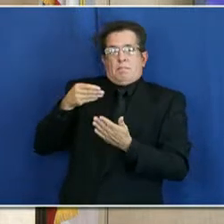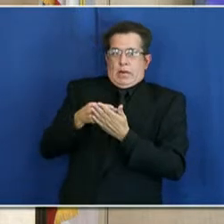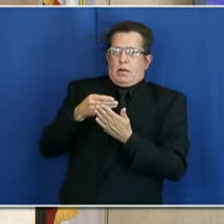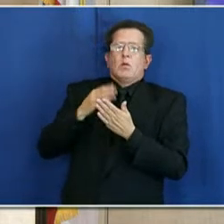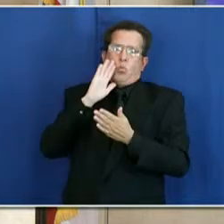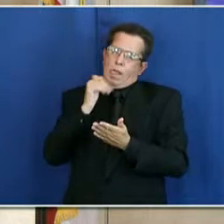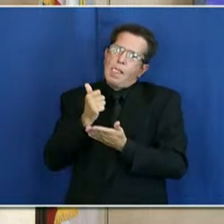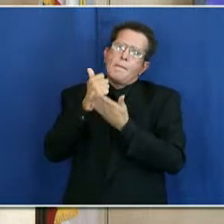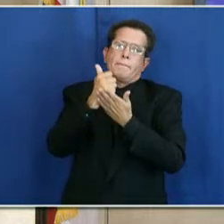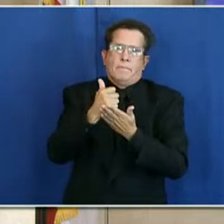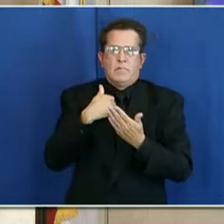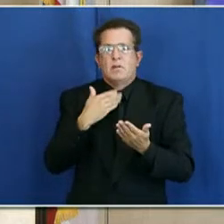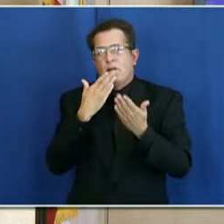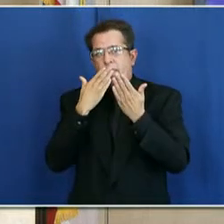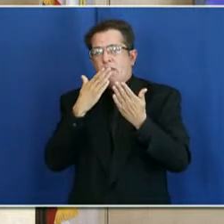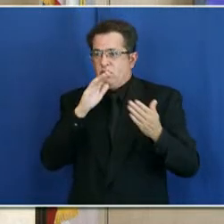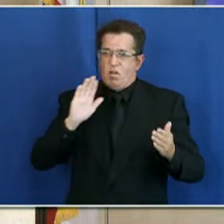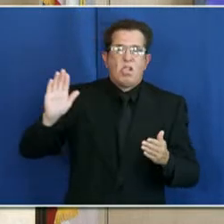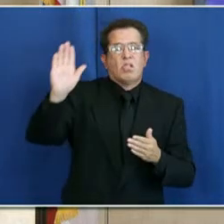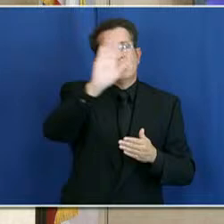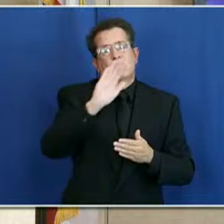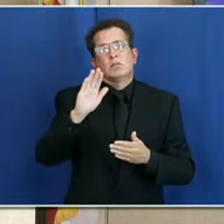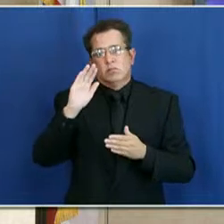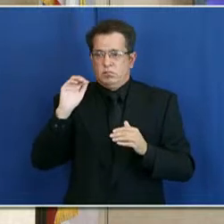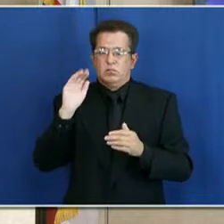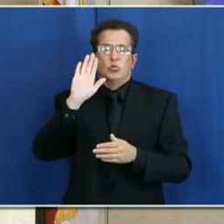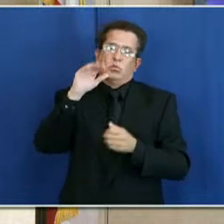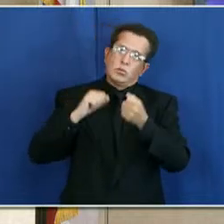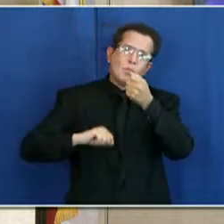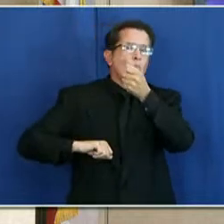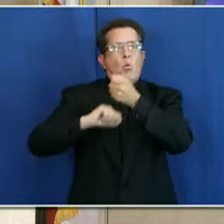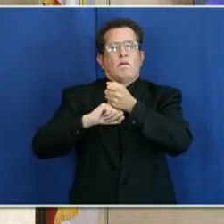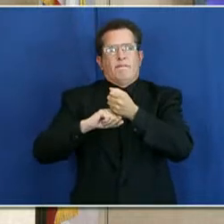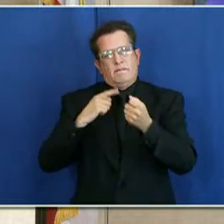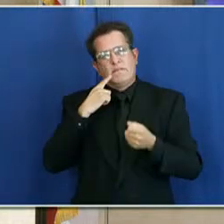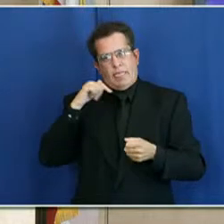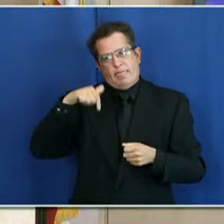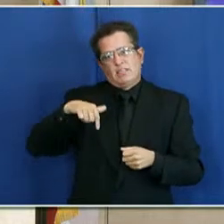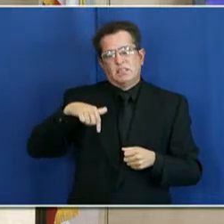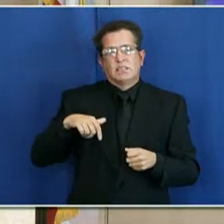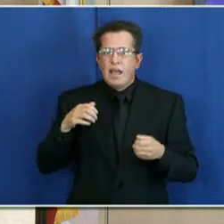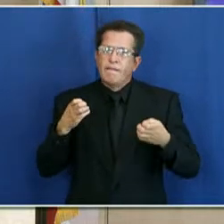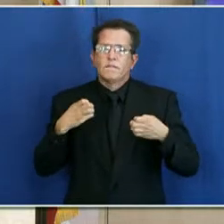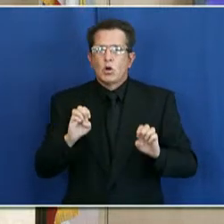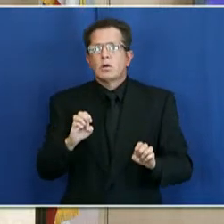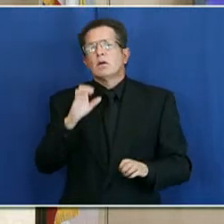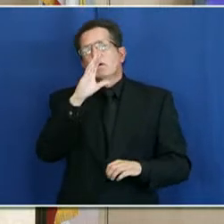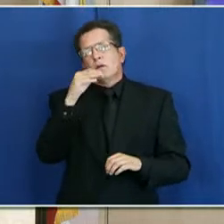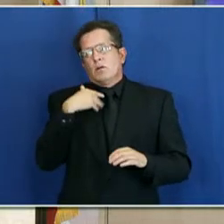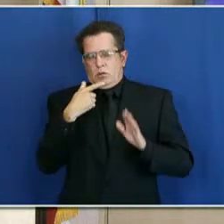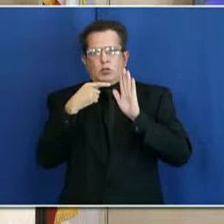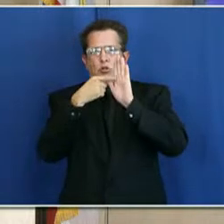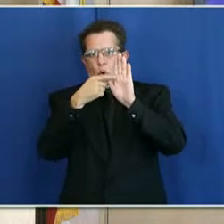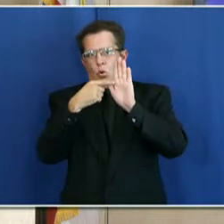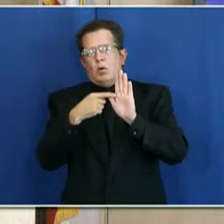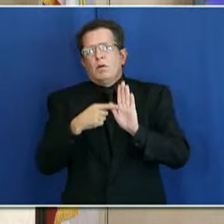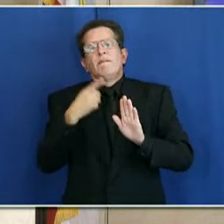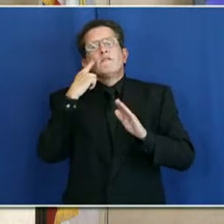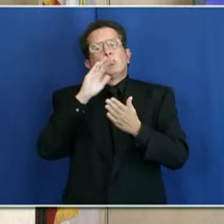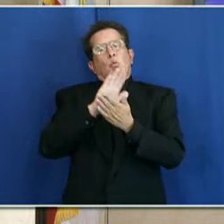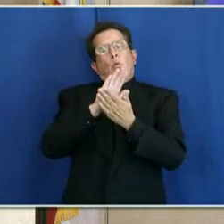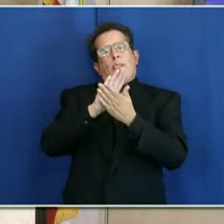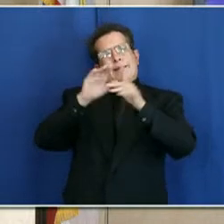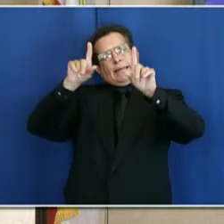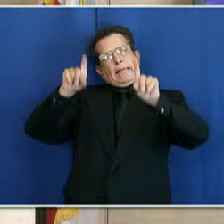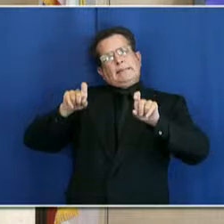connectivity. And I appreciate my colleagues' support of this effort. I want to focus for a minute today on walking through the efforts that we're doing around school